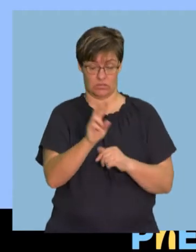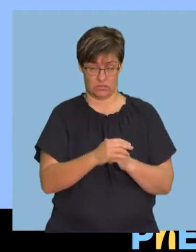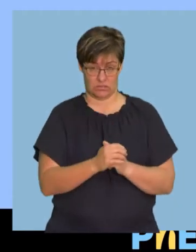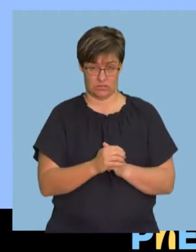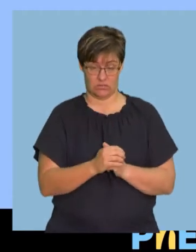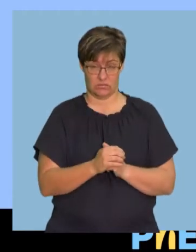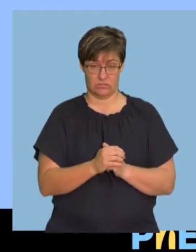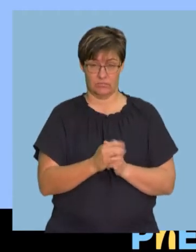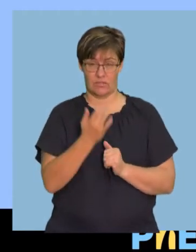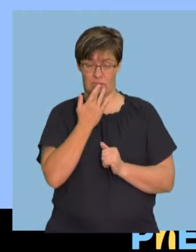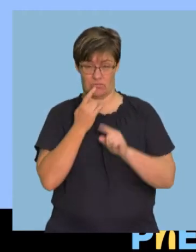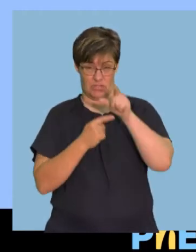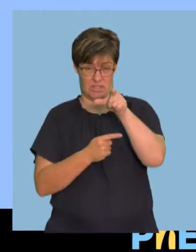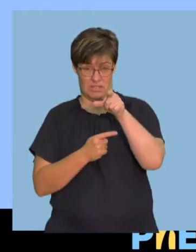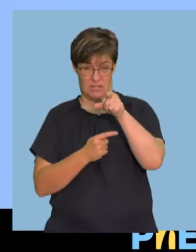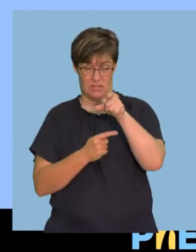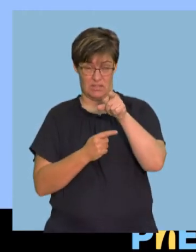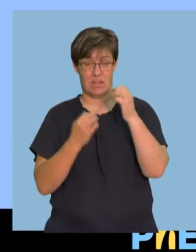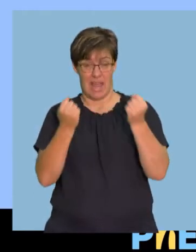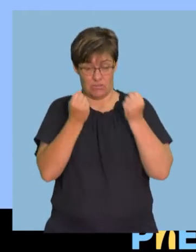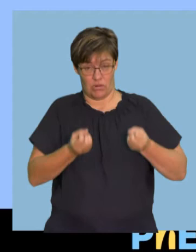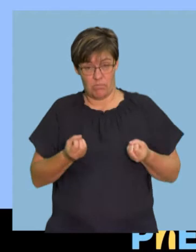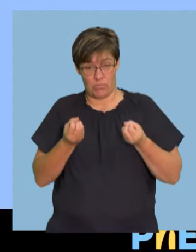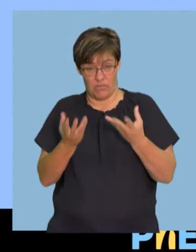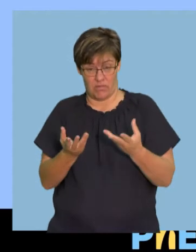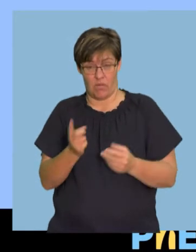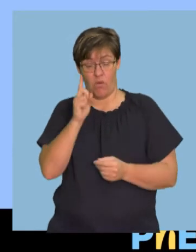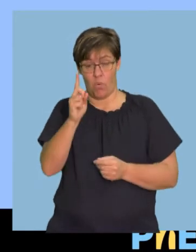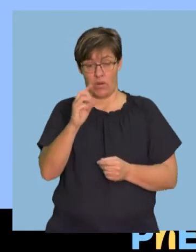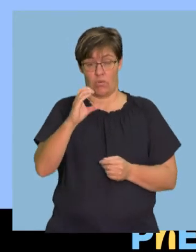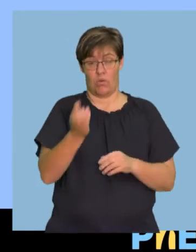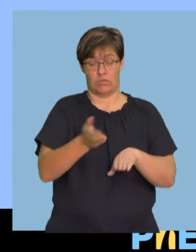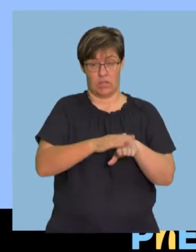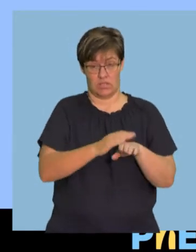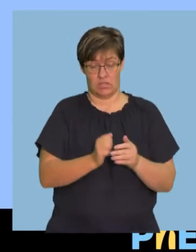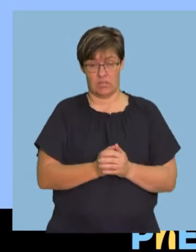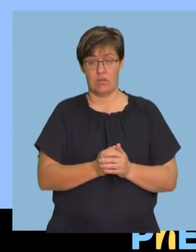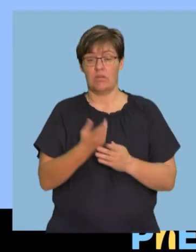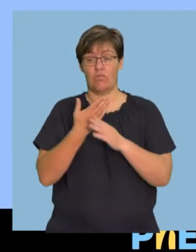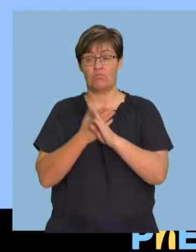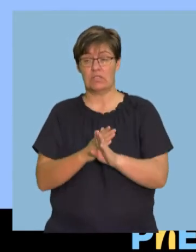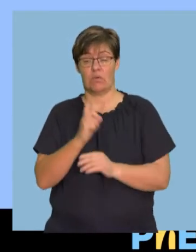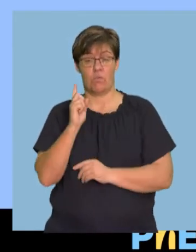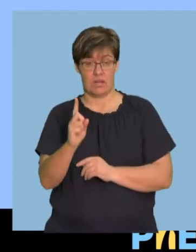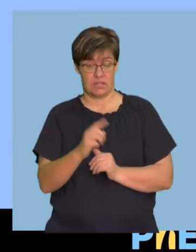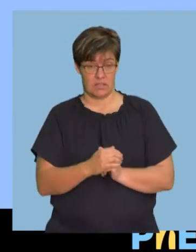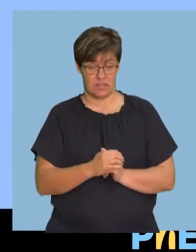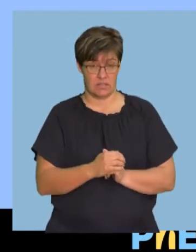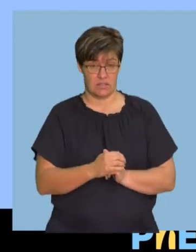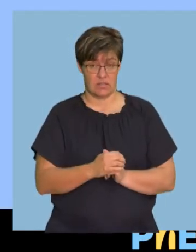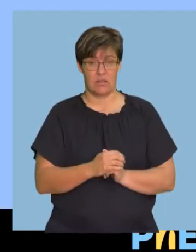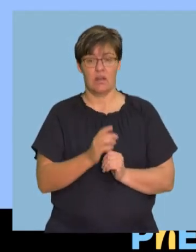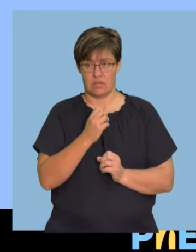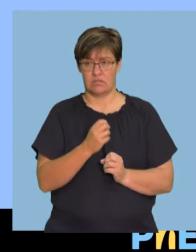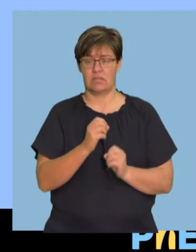of 12 volts, okay? So that's the energy that it provides per coulomb of charge, while resistor 1,